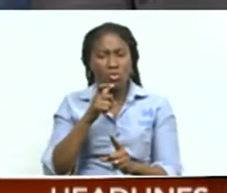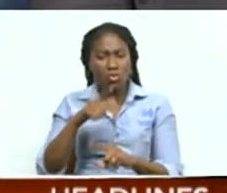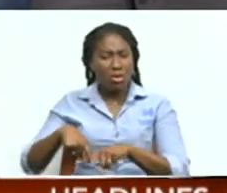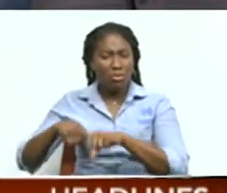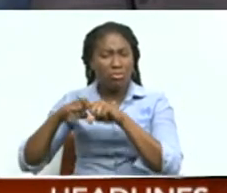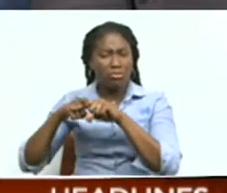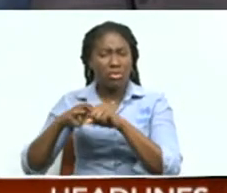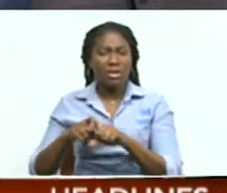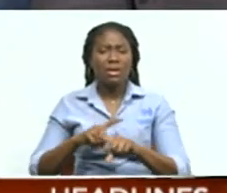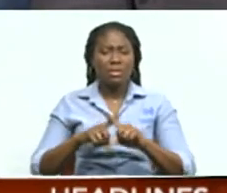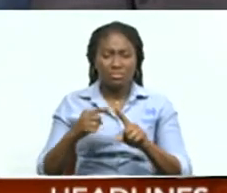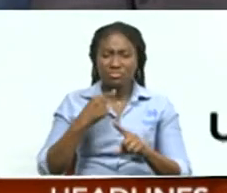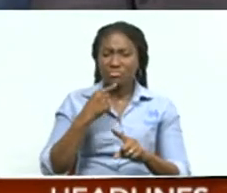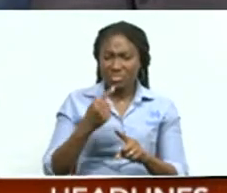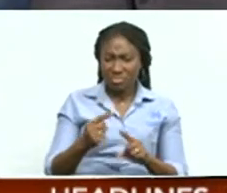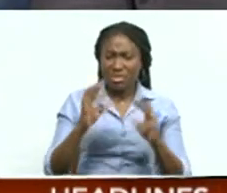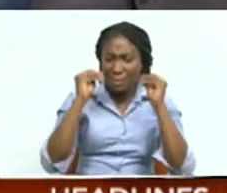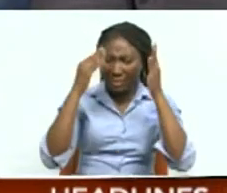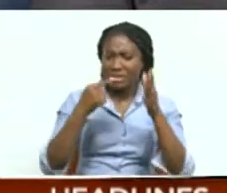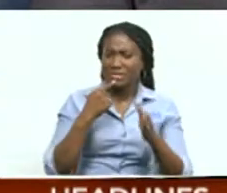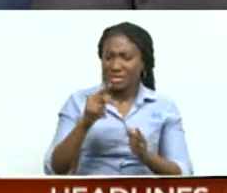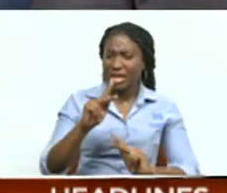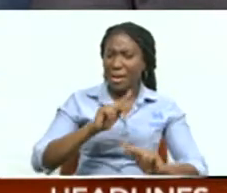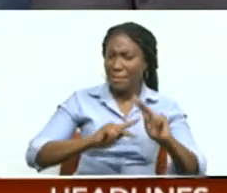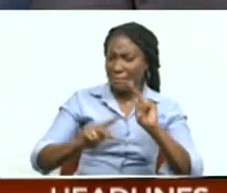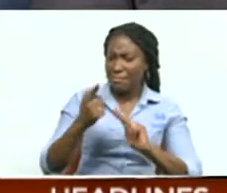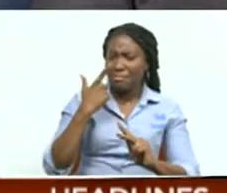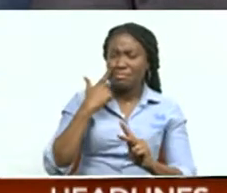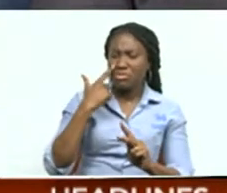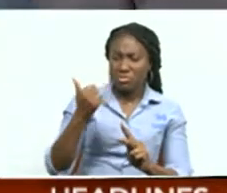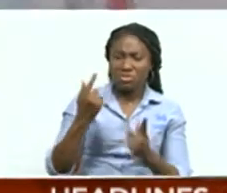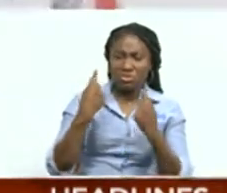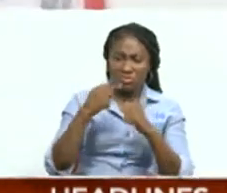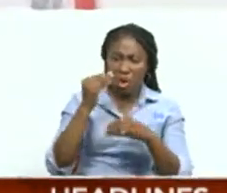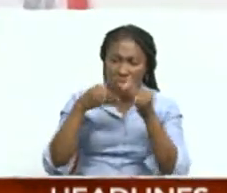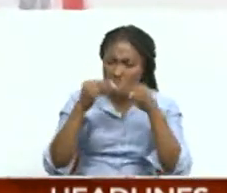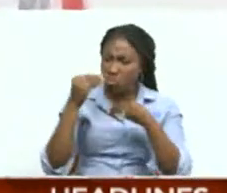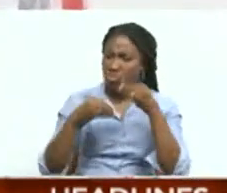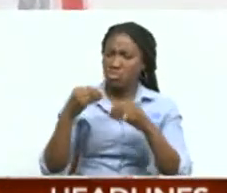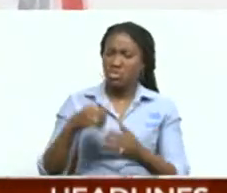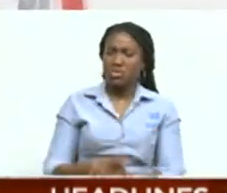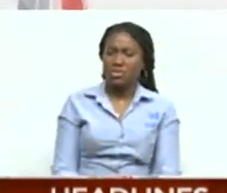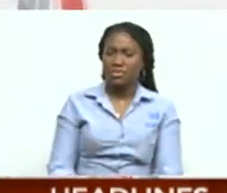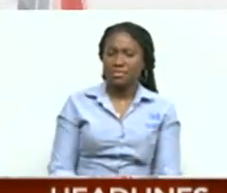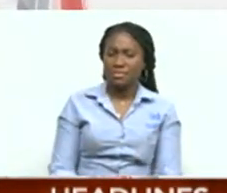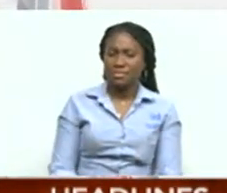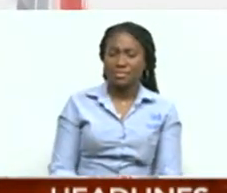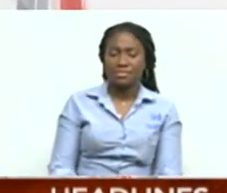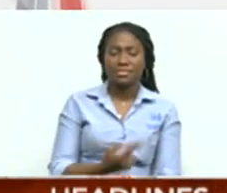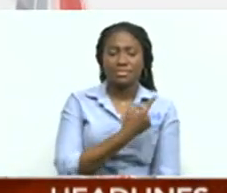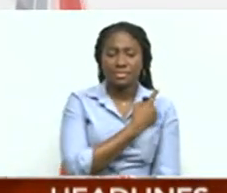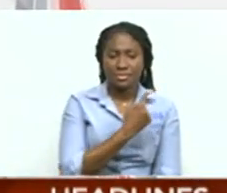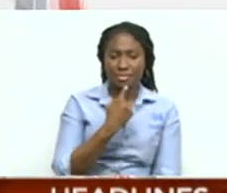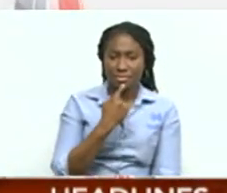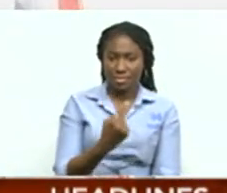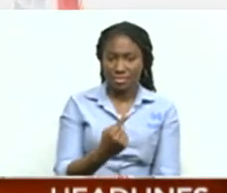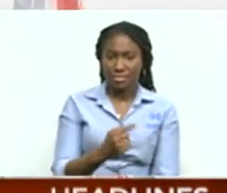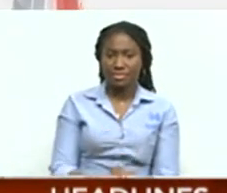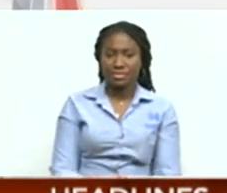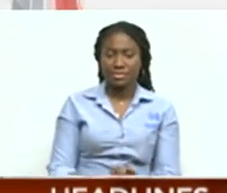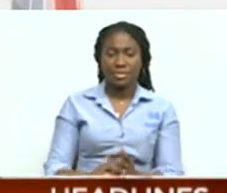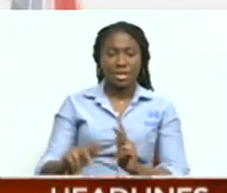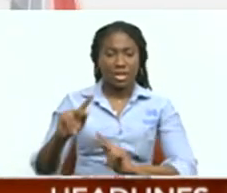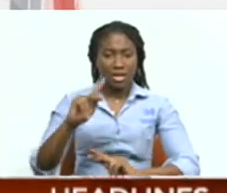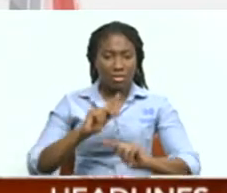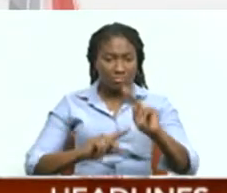look bad, the minister says people seem to be up to mischief. So clients of the ministry, you know, they have been